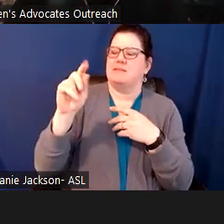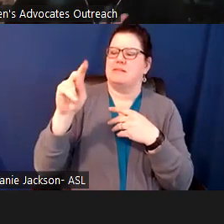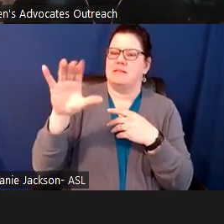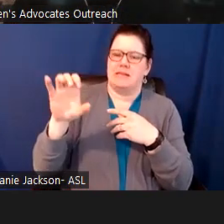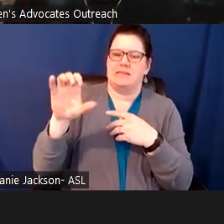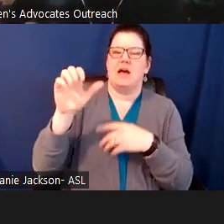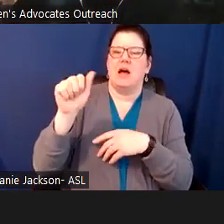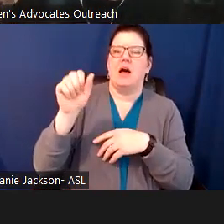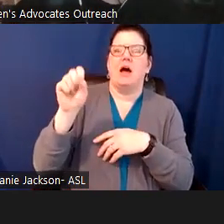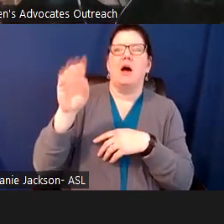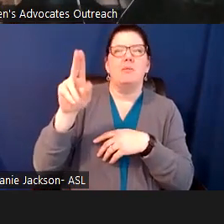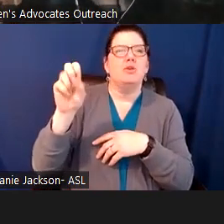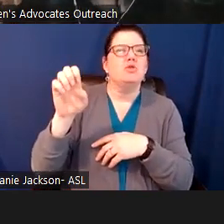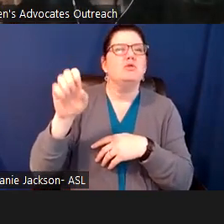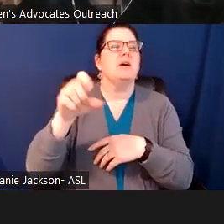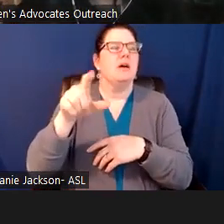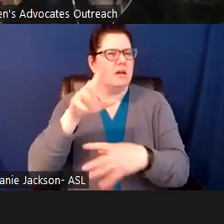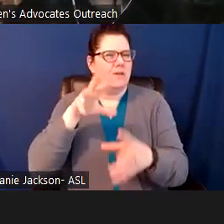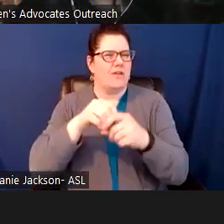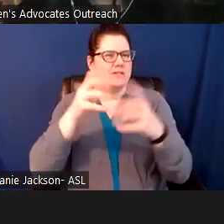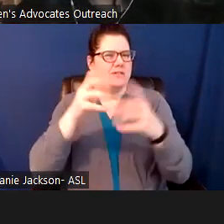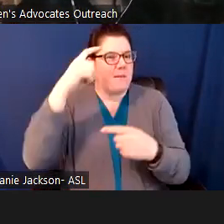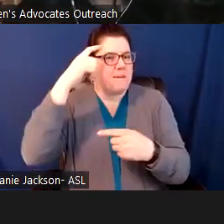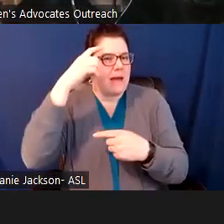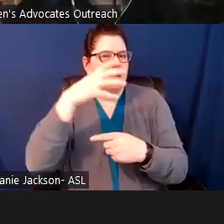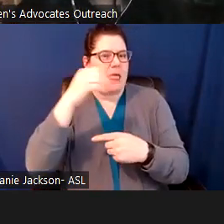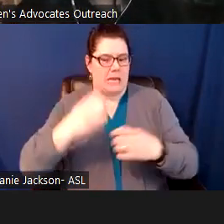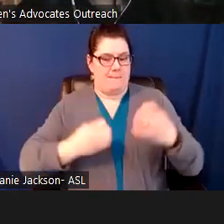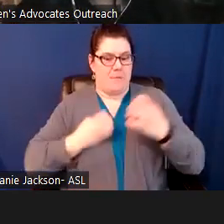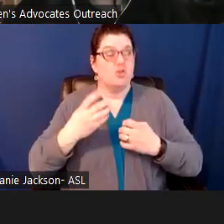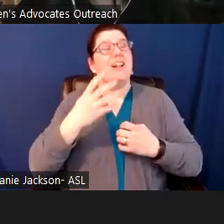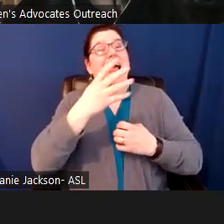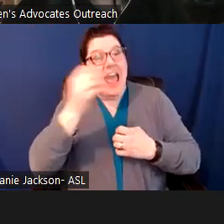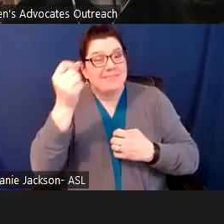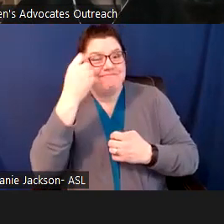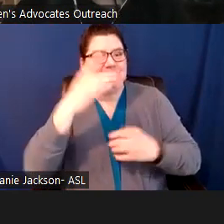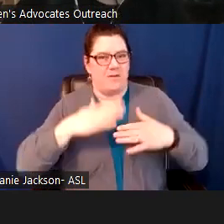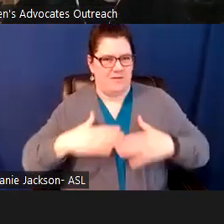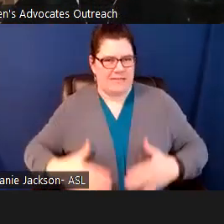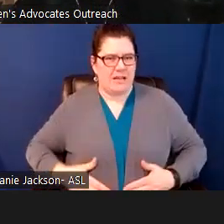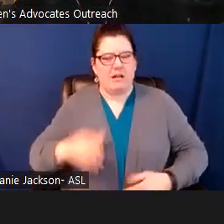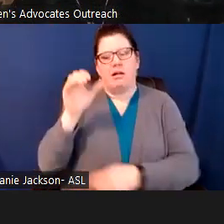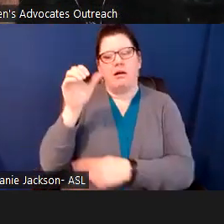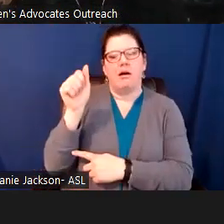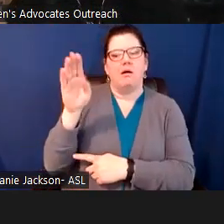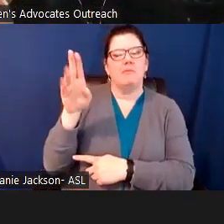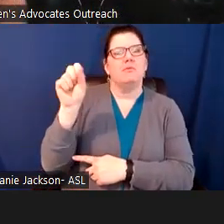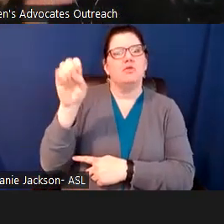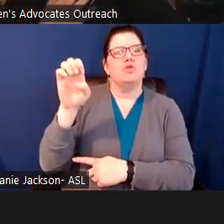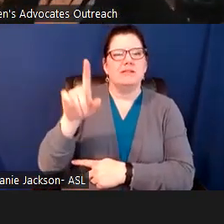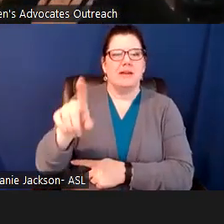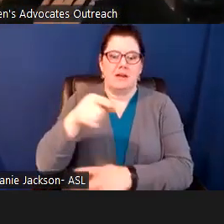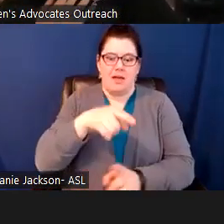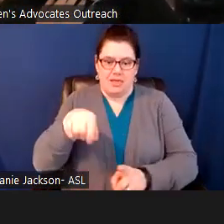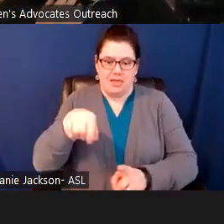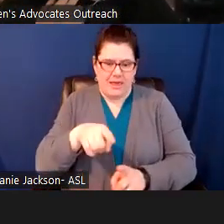a lot of mental and emotional, but also physical abuse. And it showcases that these individuals being